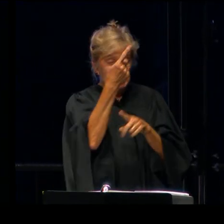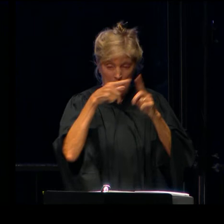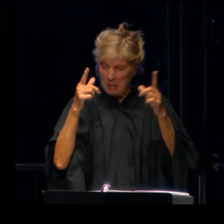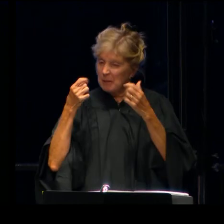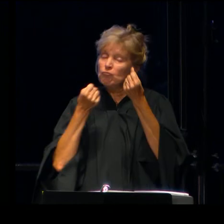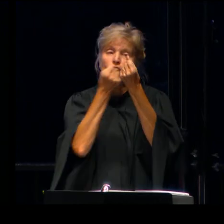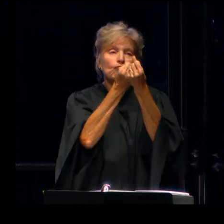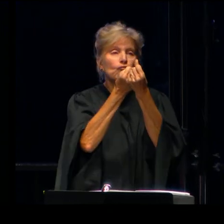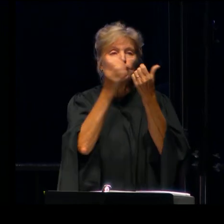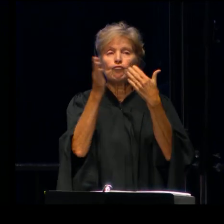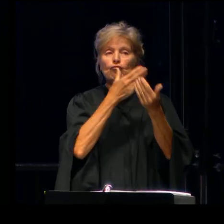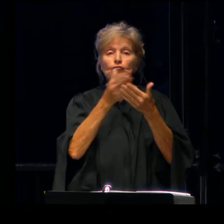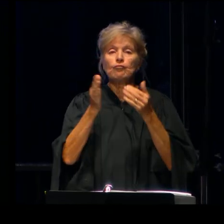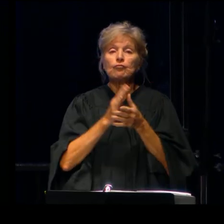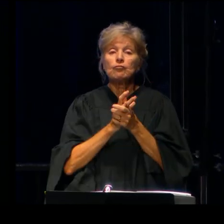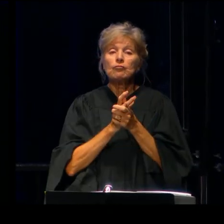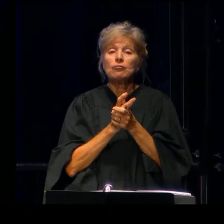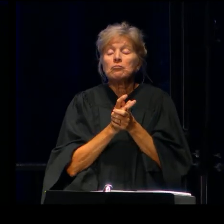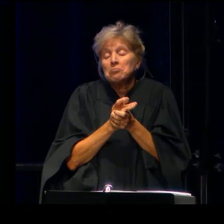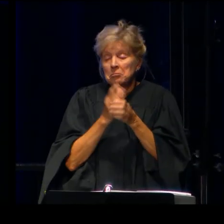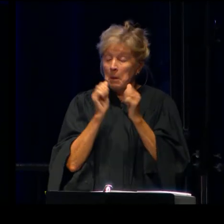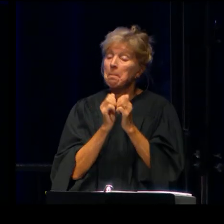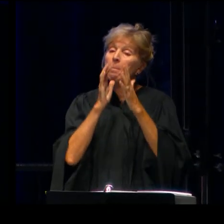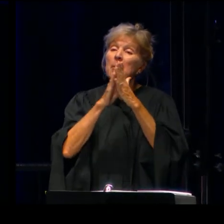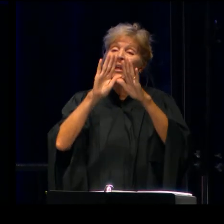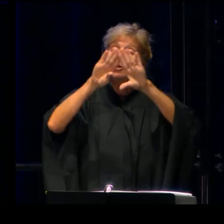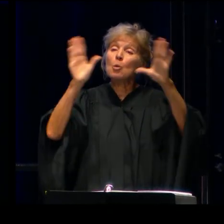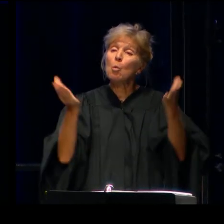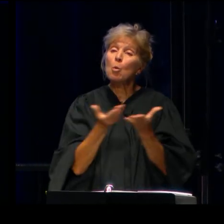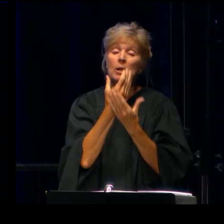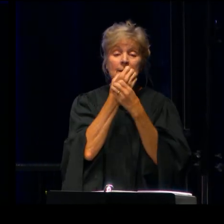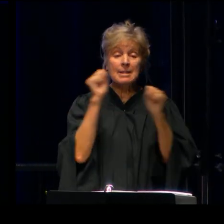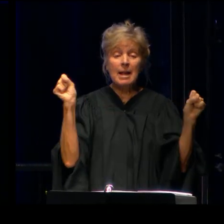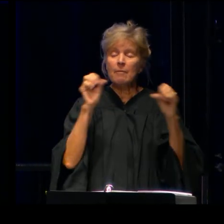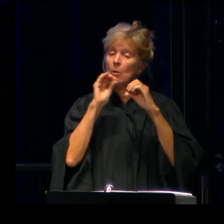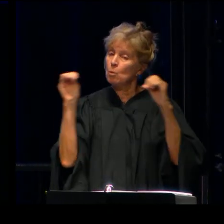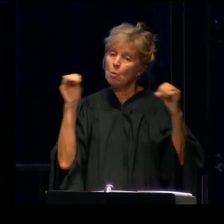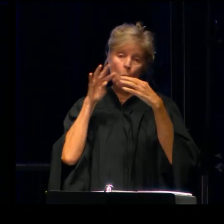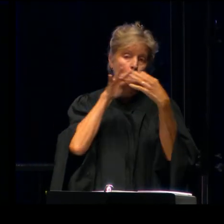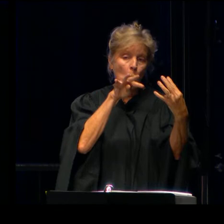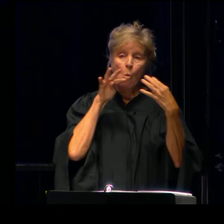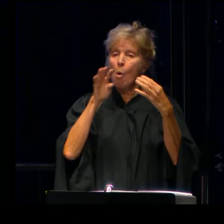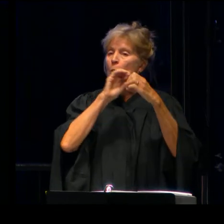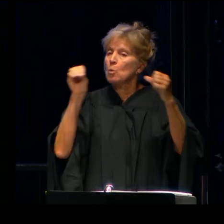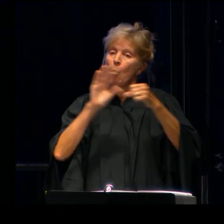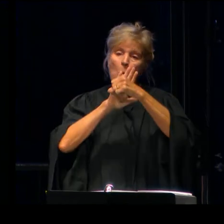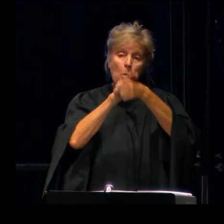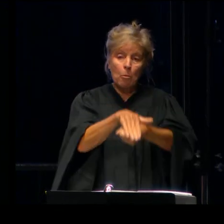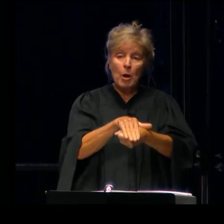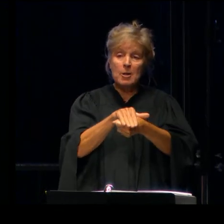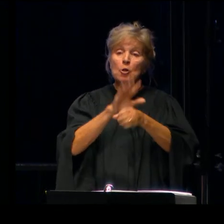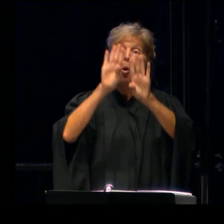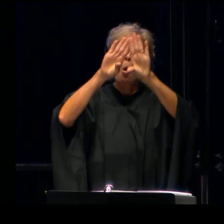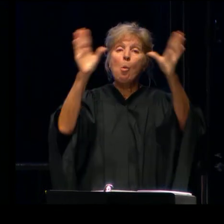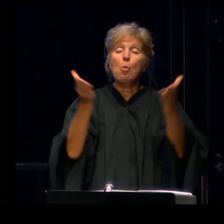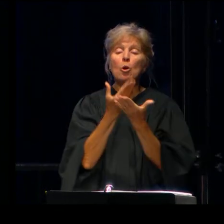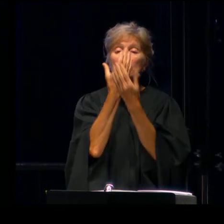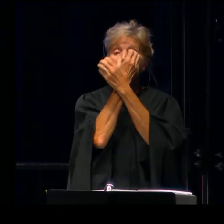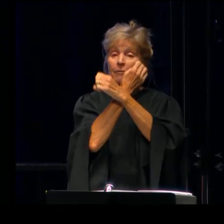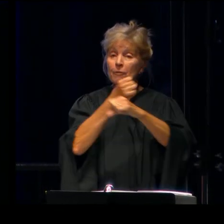Let us build a world safe from war and oppression, free and